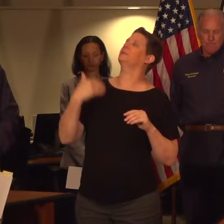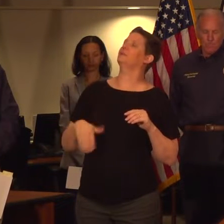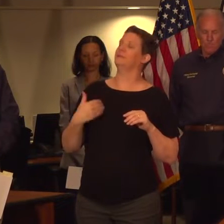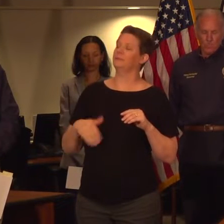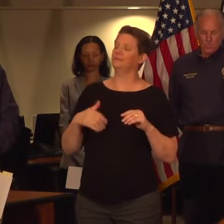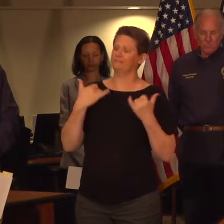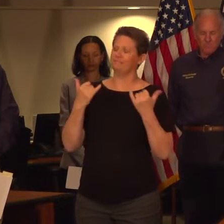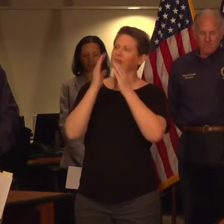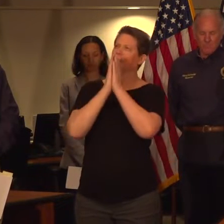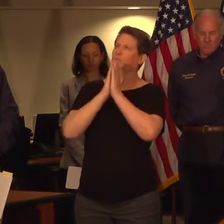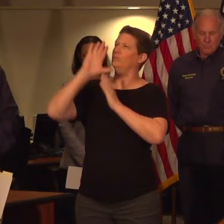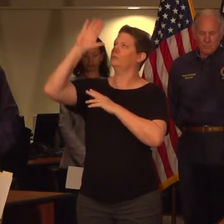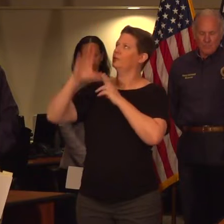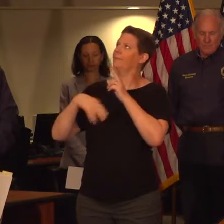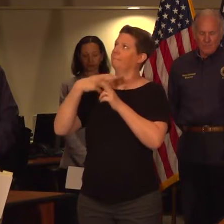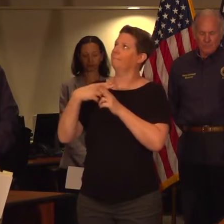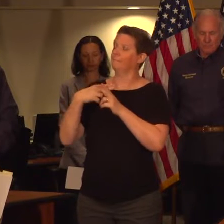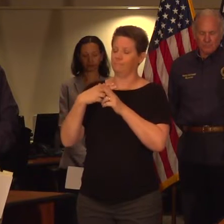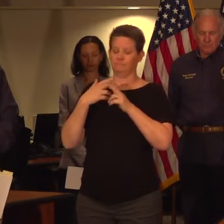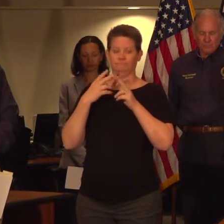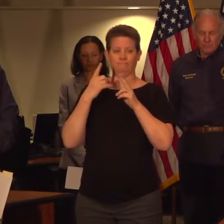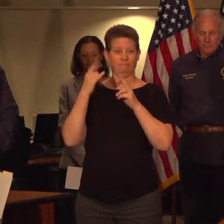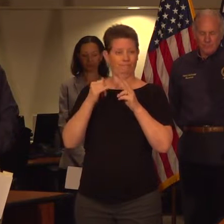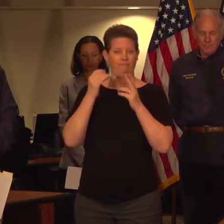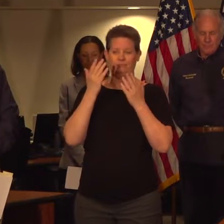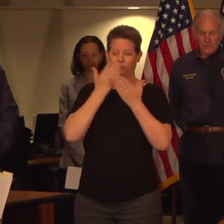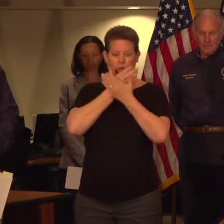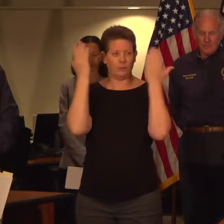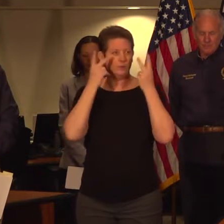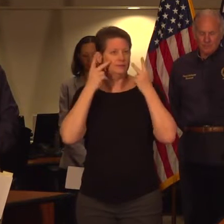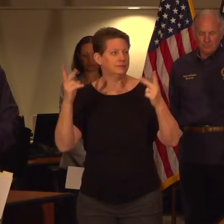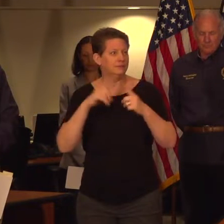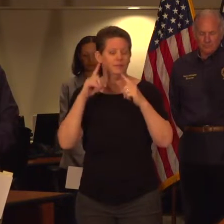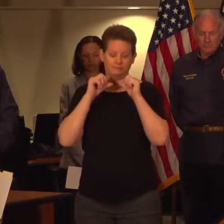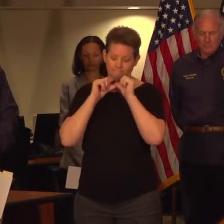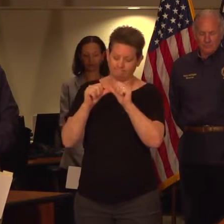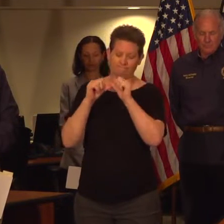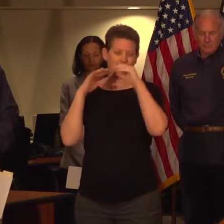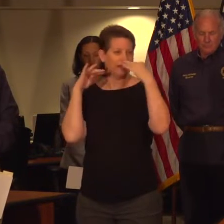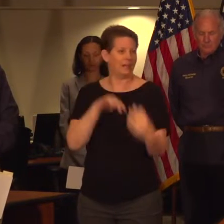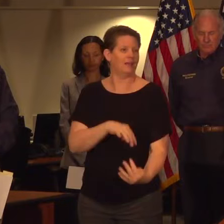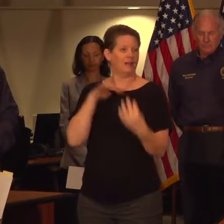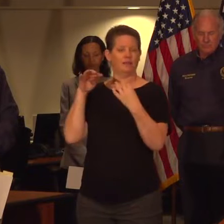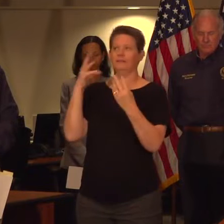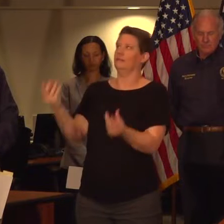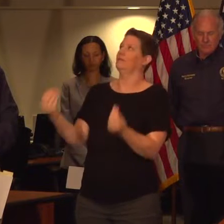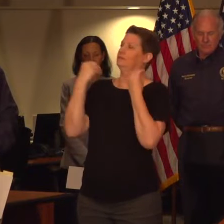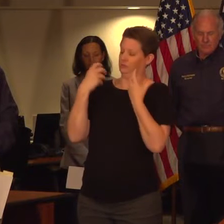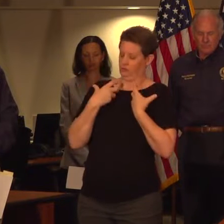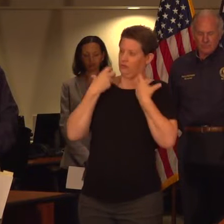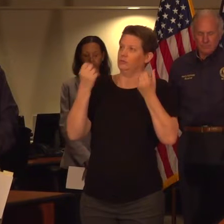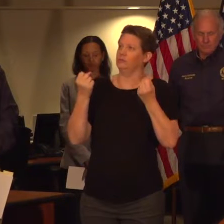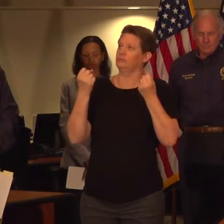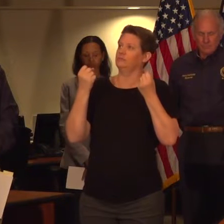name that even as we continue to battle this invisible foe, that you give us courage, strength, and wisdom,